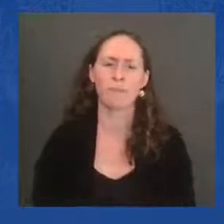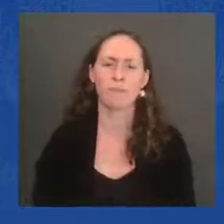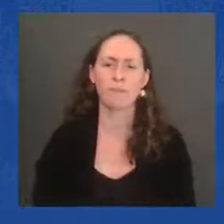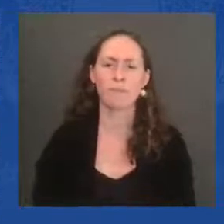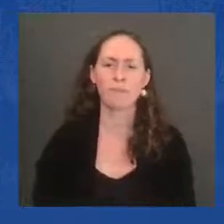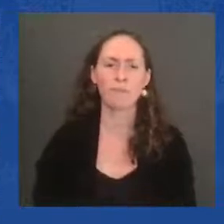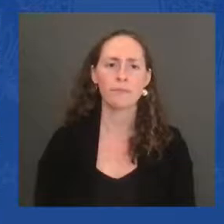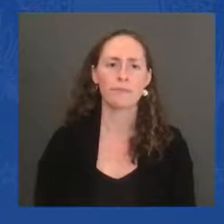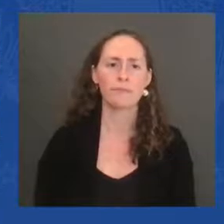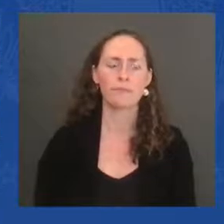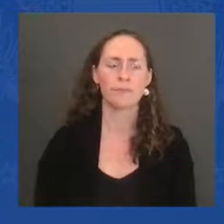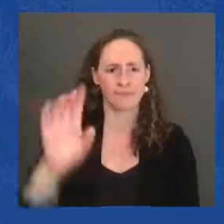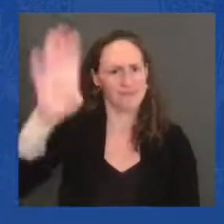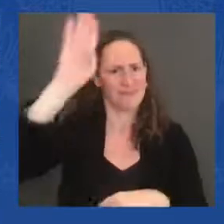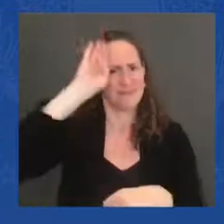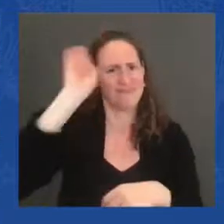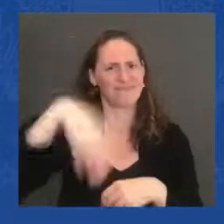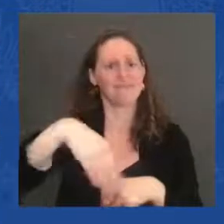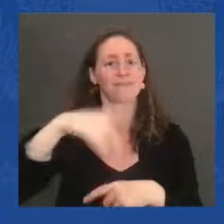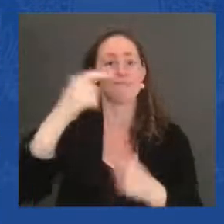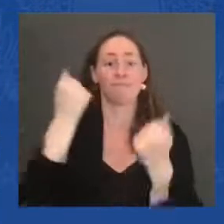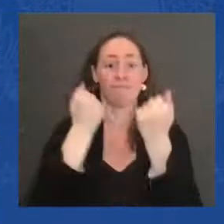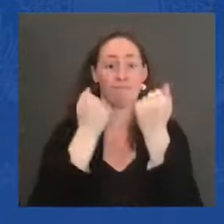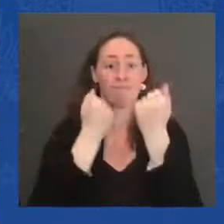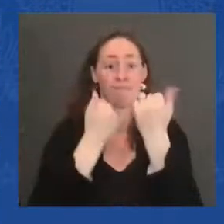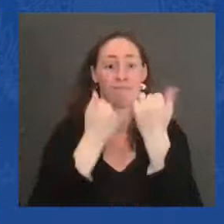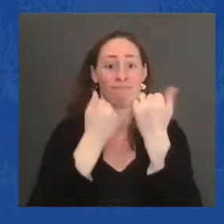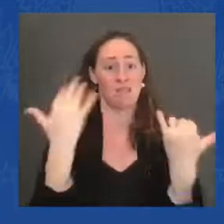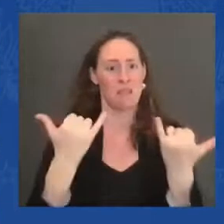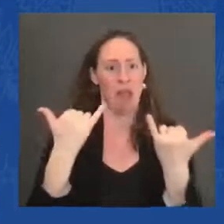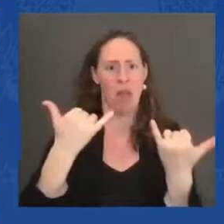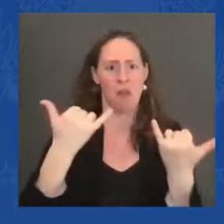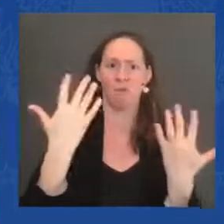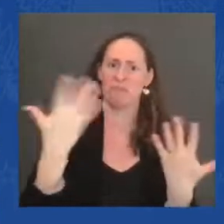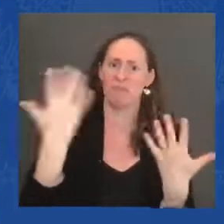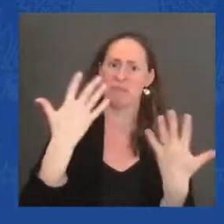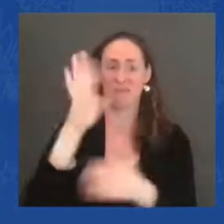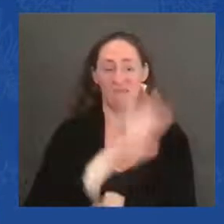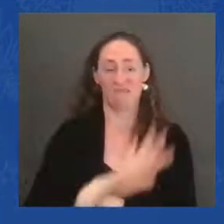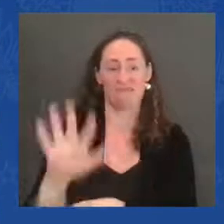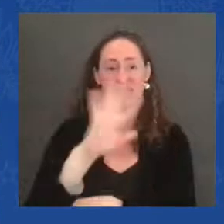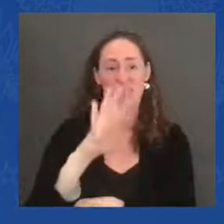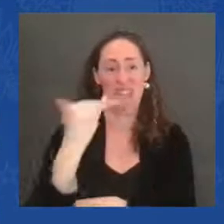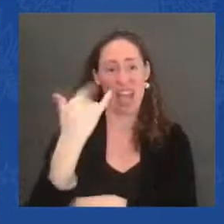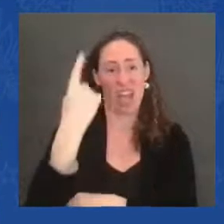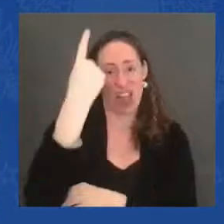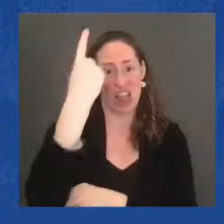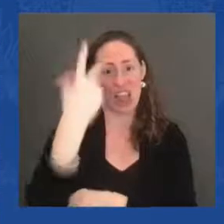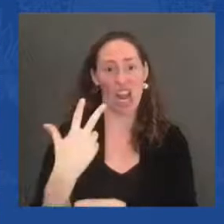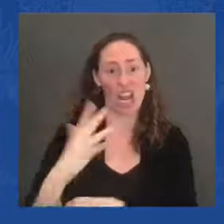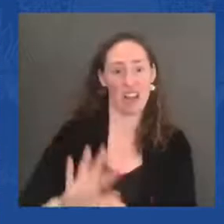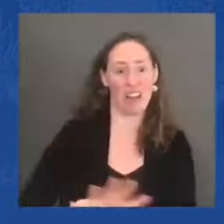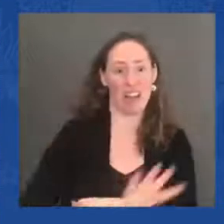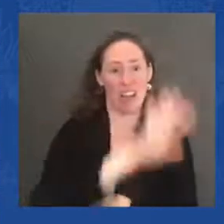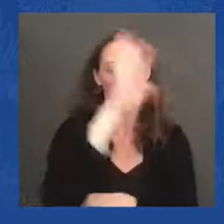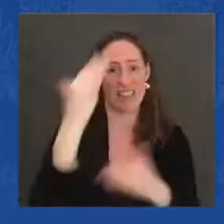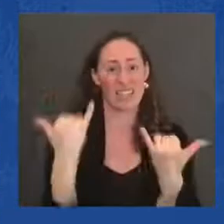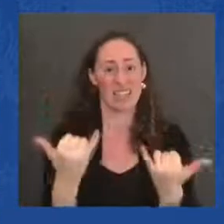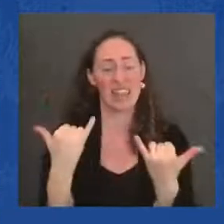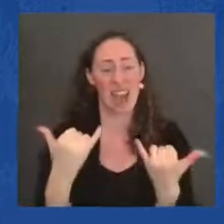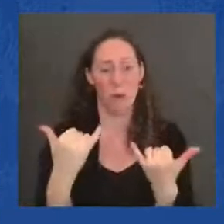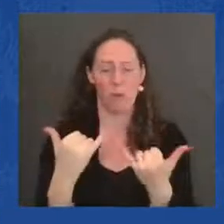you directing the Forest Service and the BLM, the Department of Justice has a role, because so many